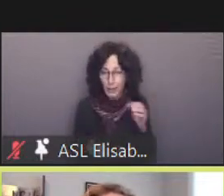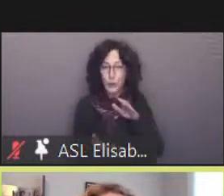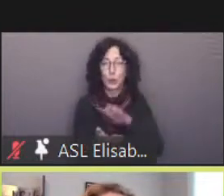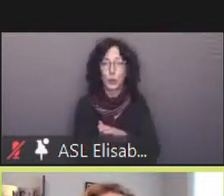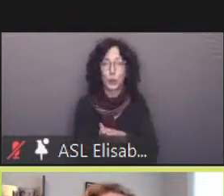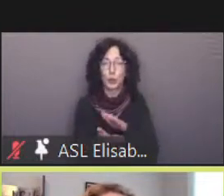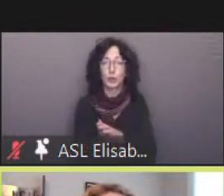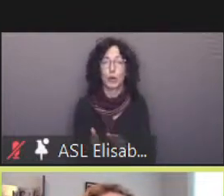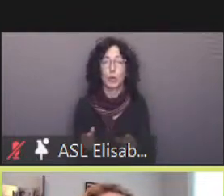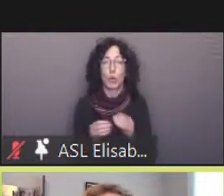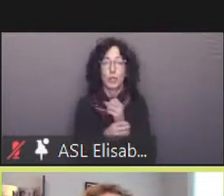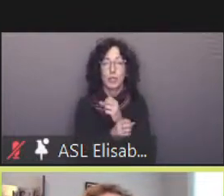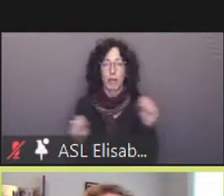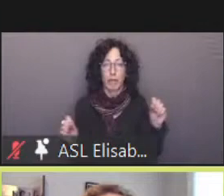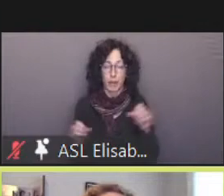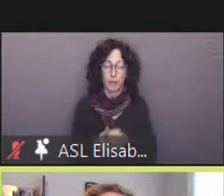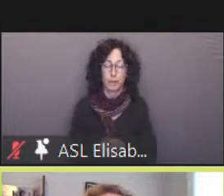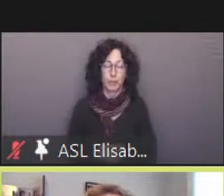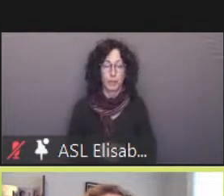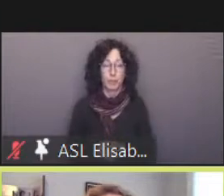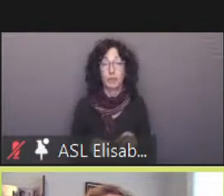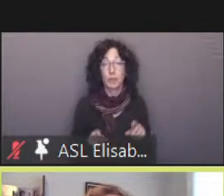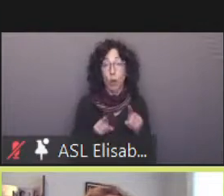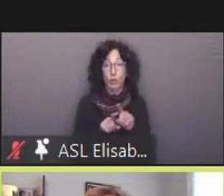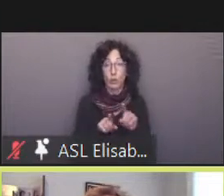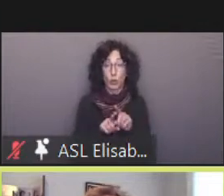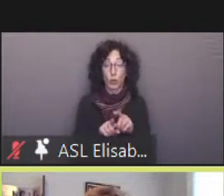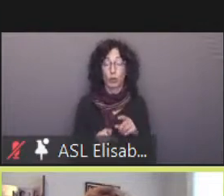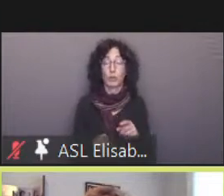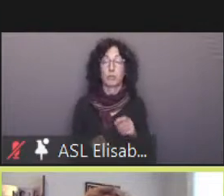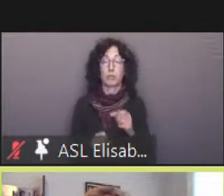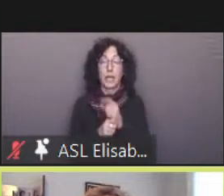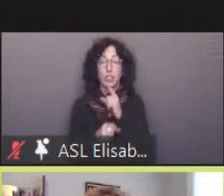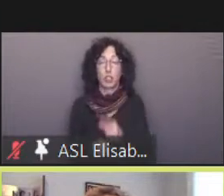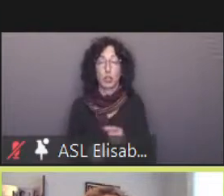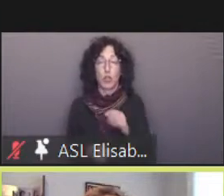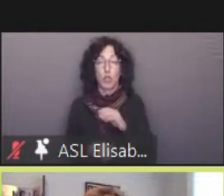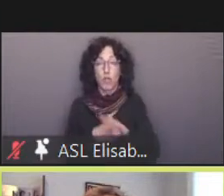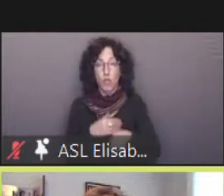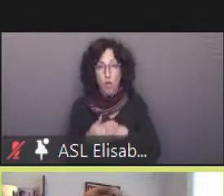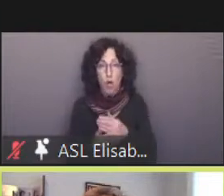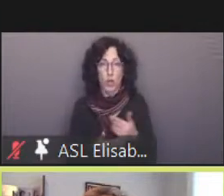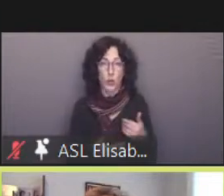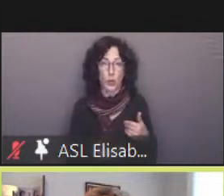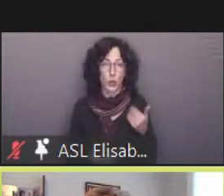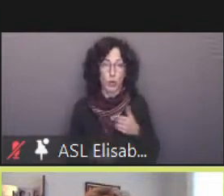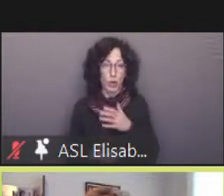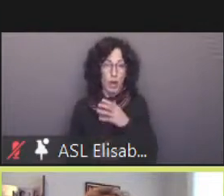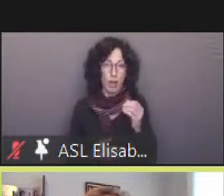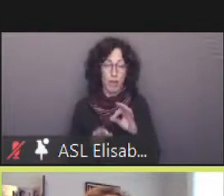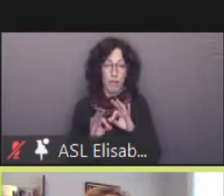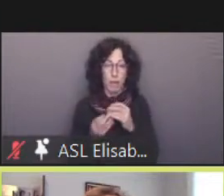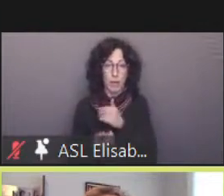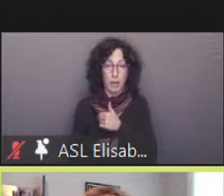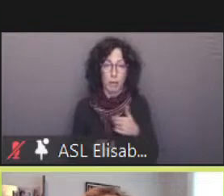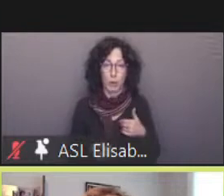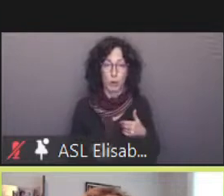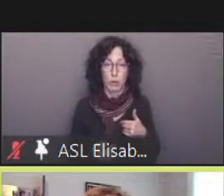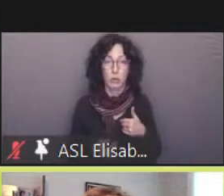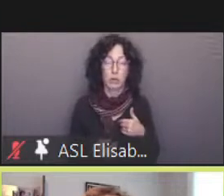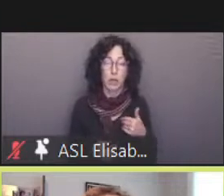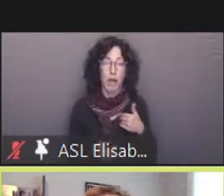further. In addition, ensuring all eligible youth and their family members have both